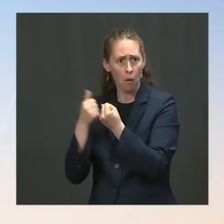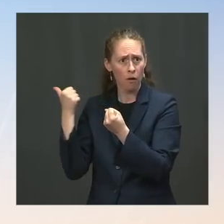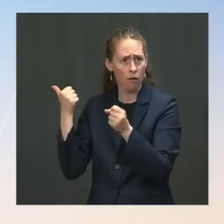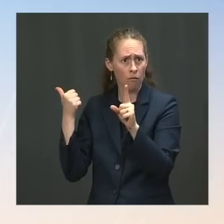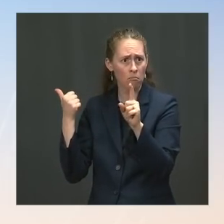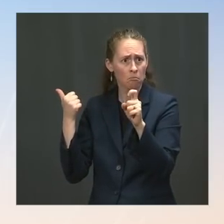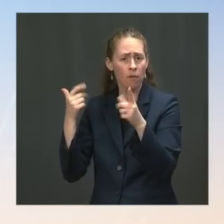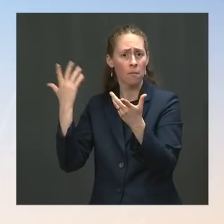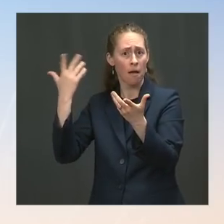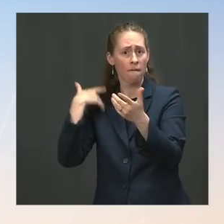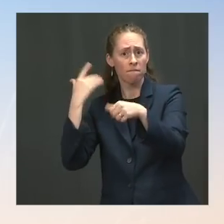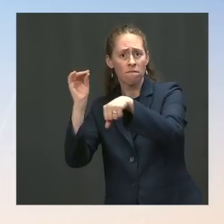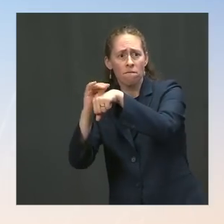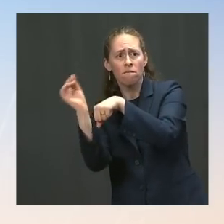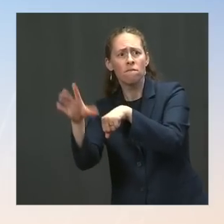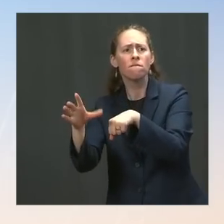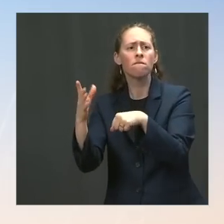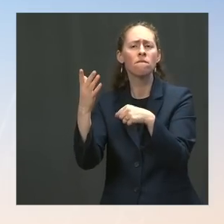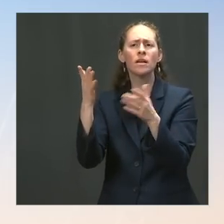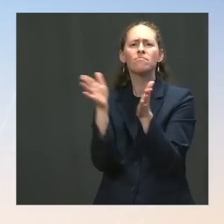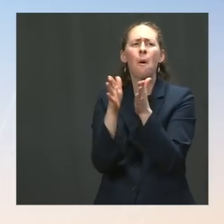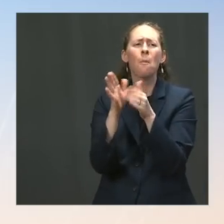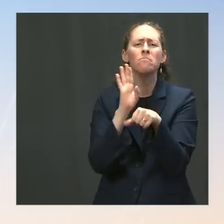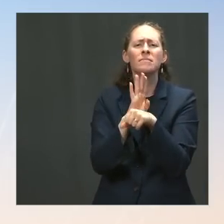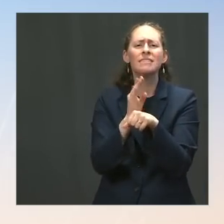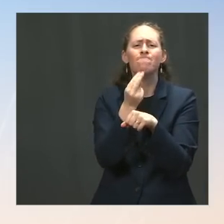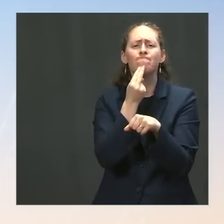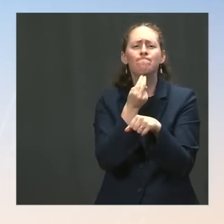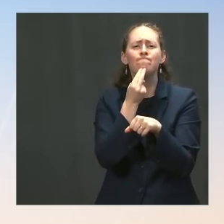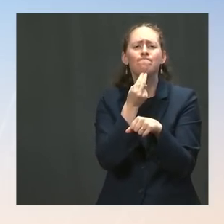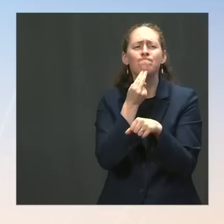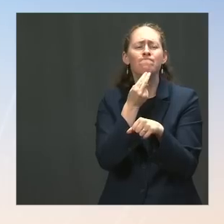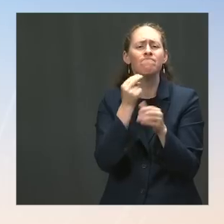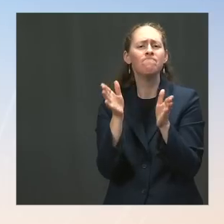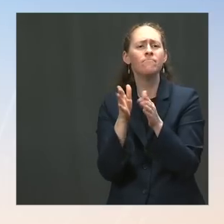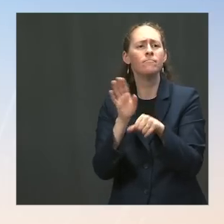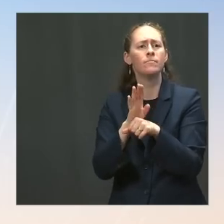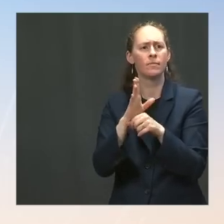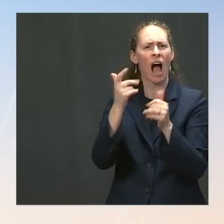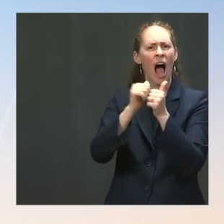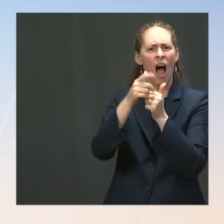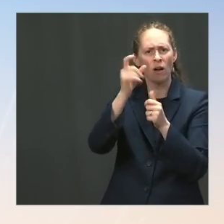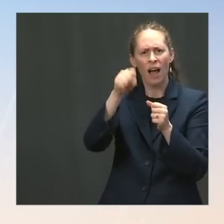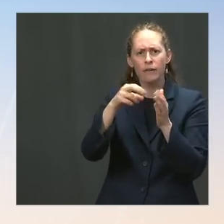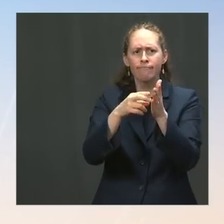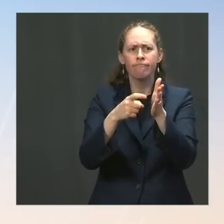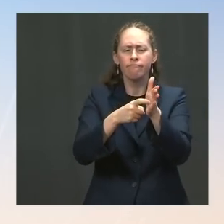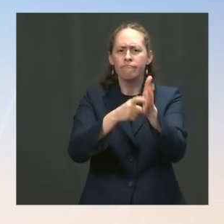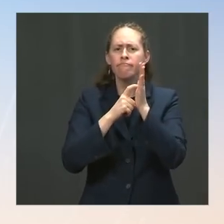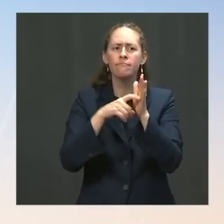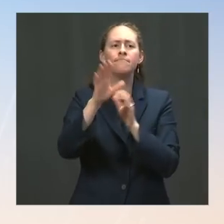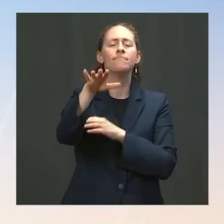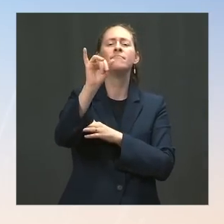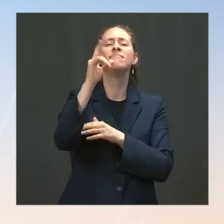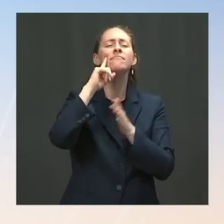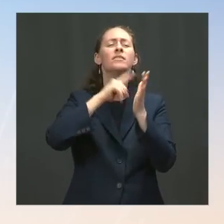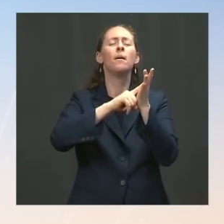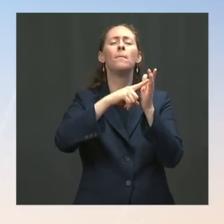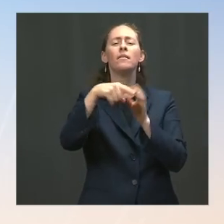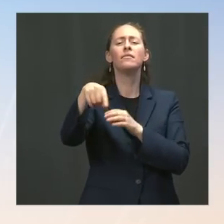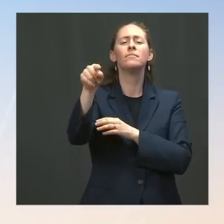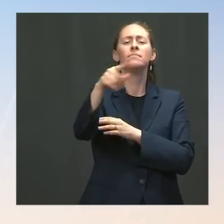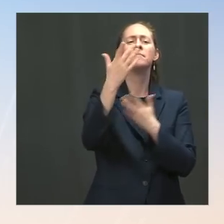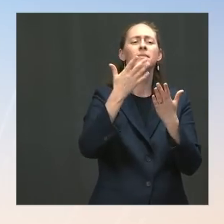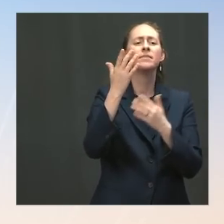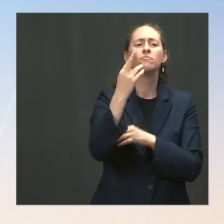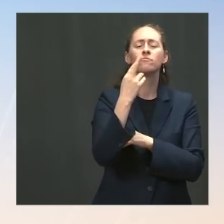how small businesses police that? If you're in a restaurant situation where you have wait